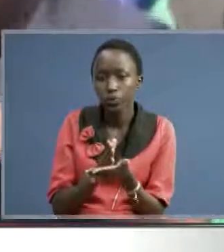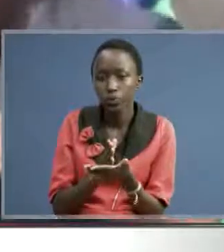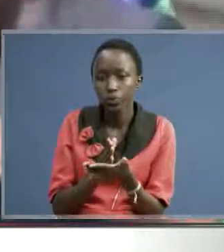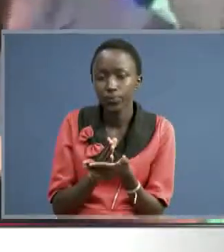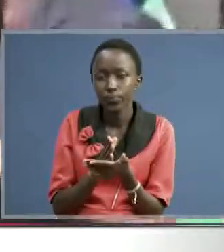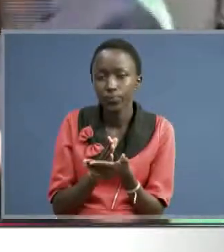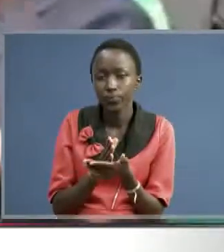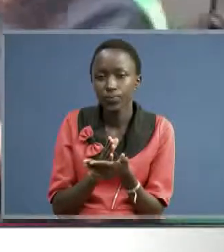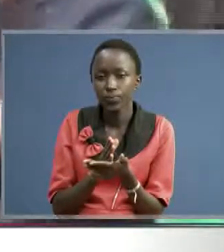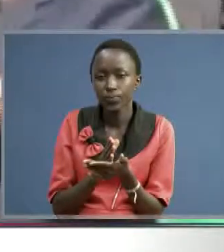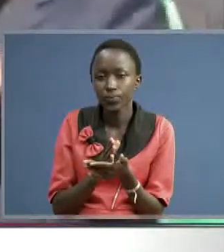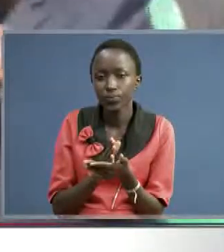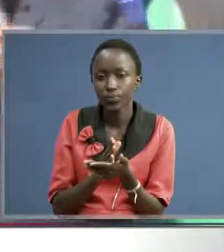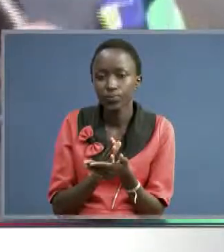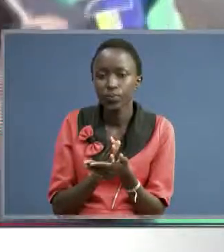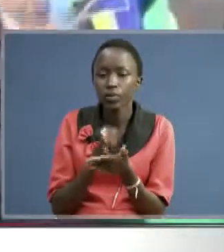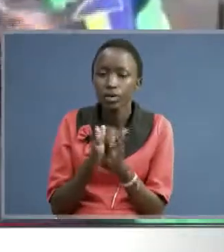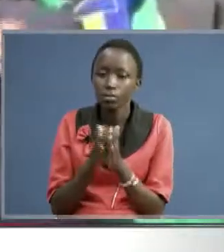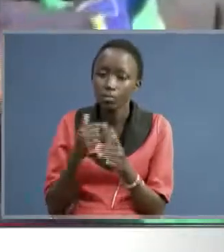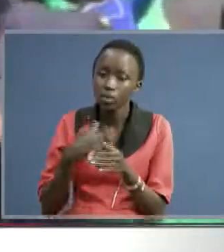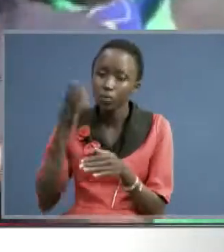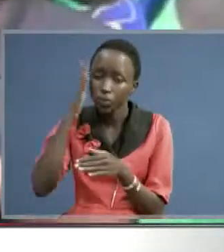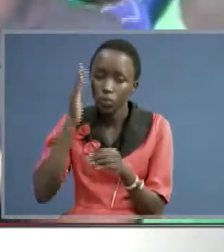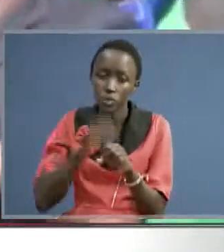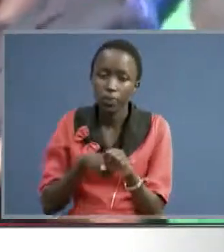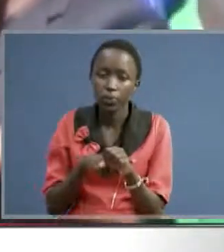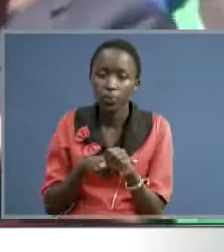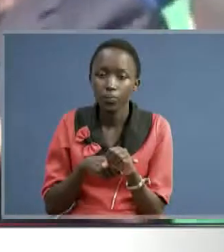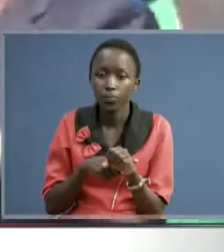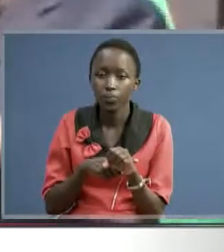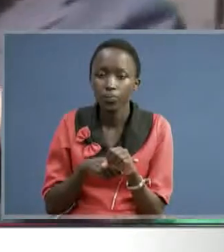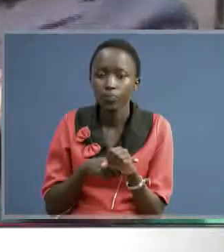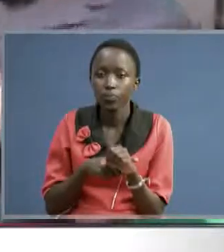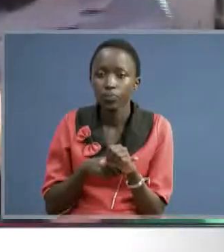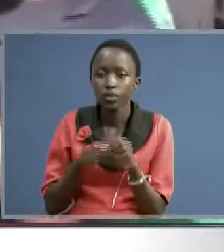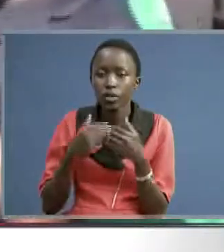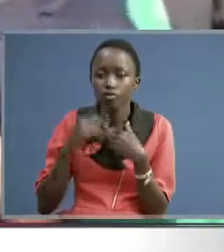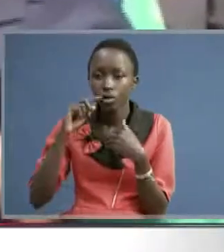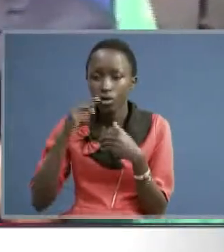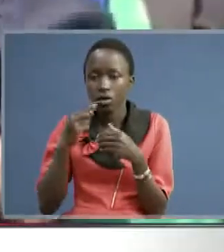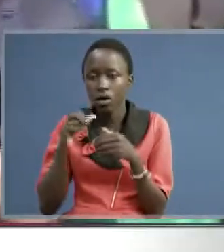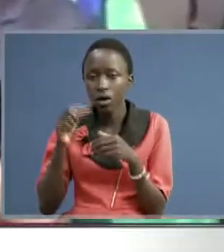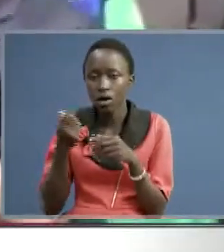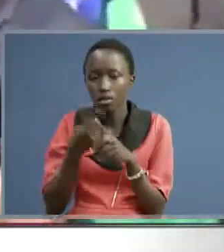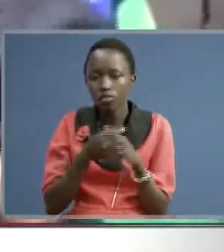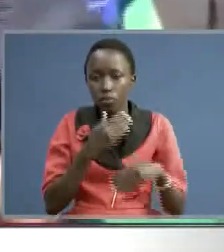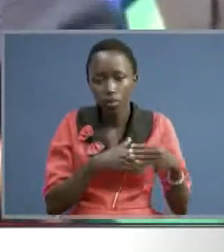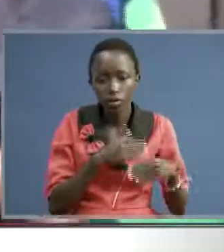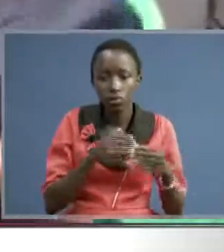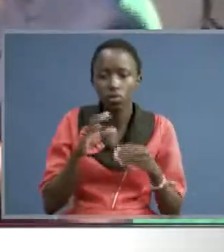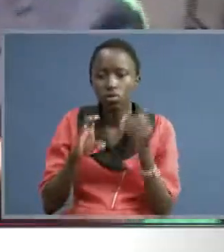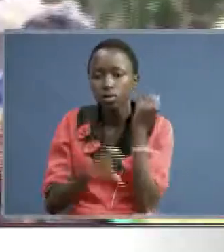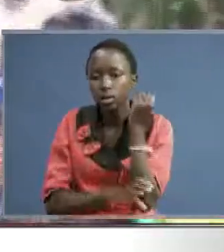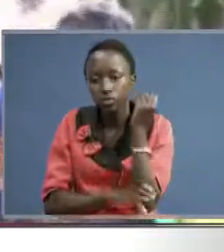kweli. Na najua wakati wa mavuno kuna karoti zingine zinatoka nchi ya jirani, kweli